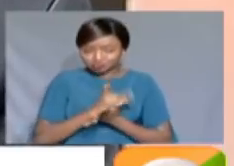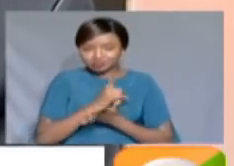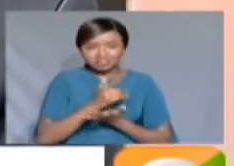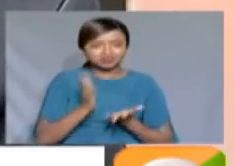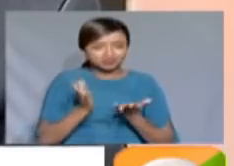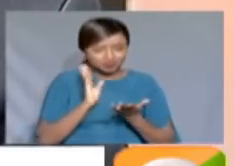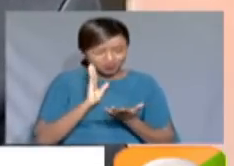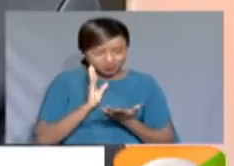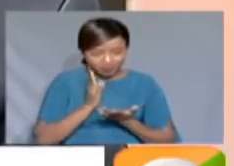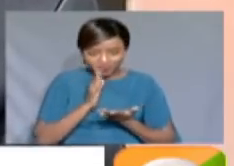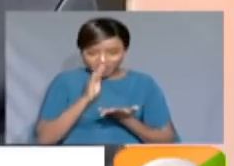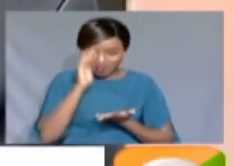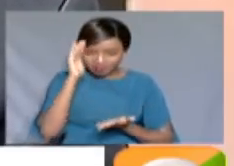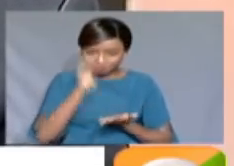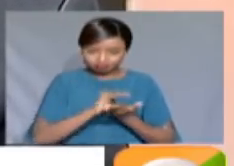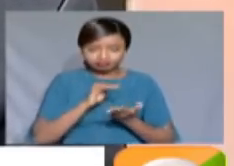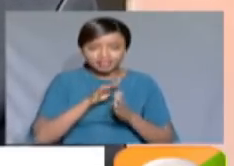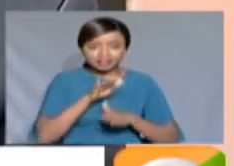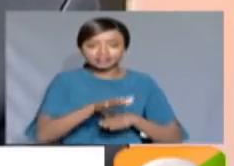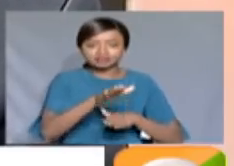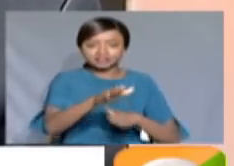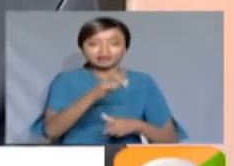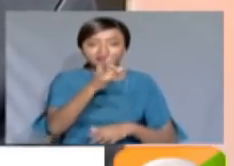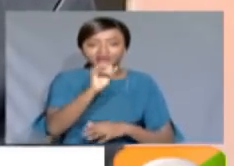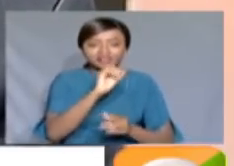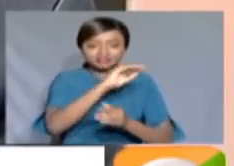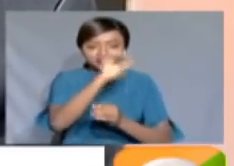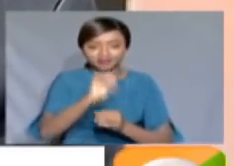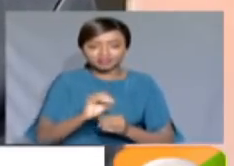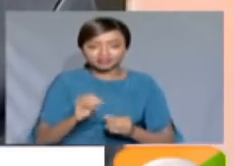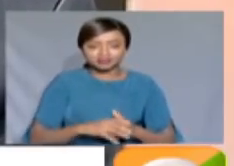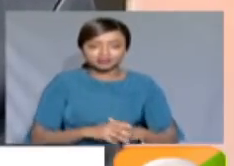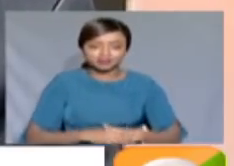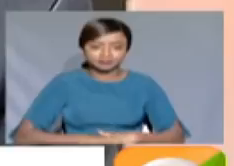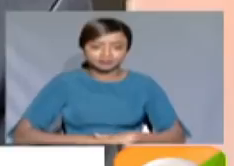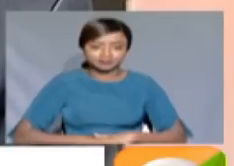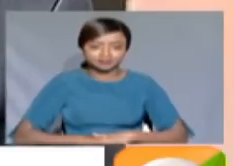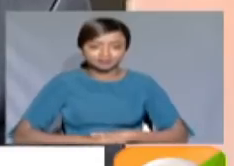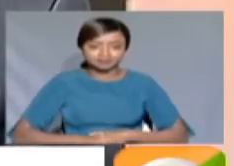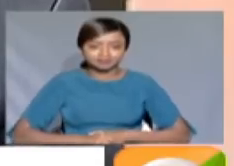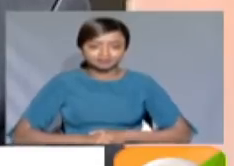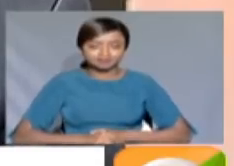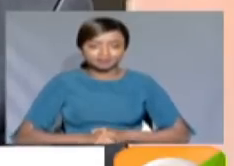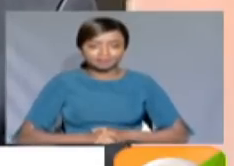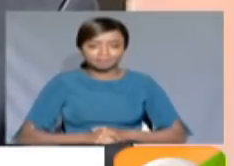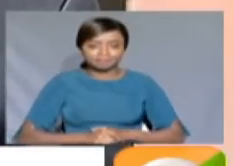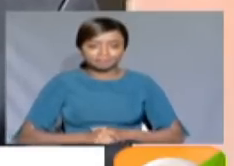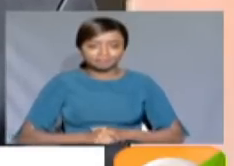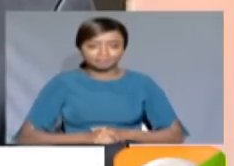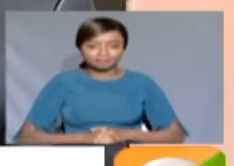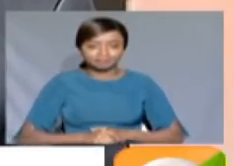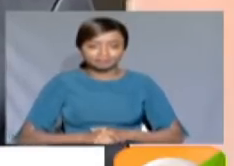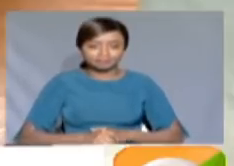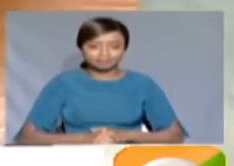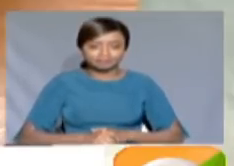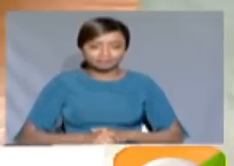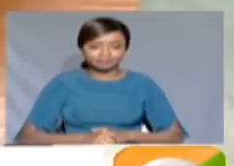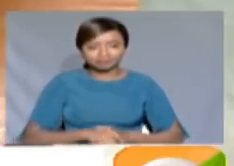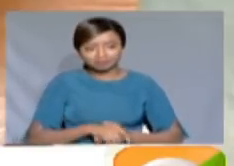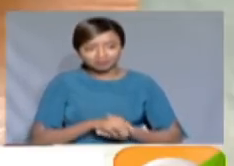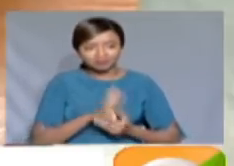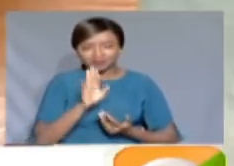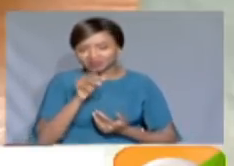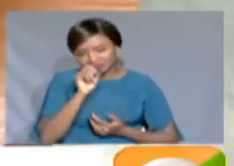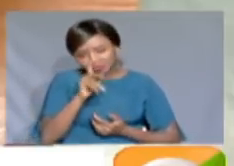significantly. We expect about 30% of reduction of congestion. Engineer, it's all well and good that it's going to